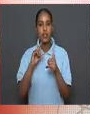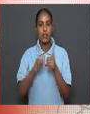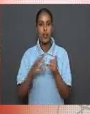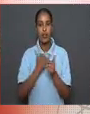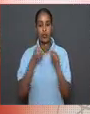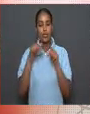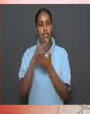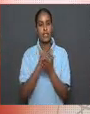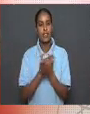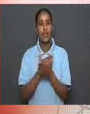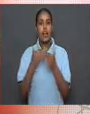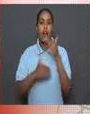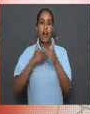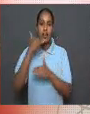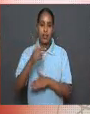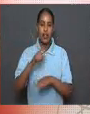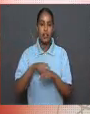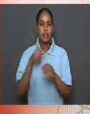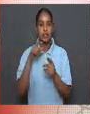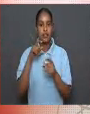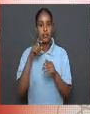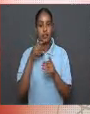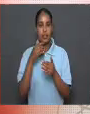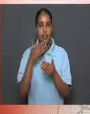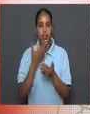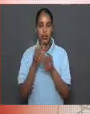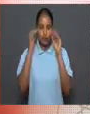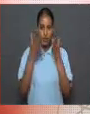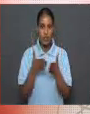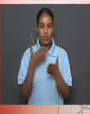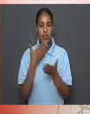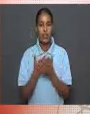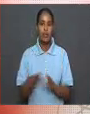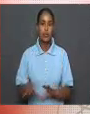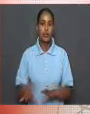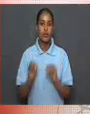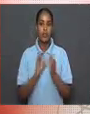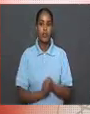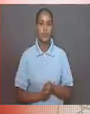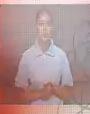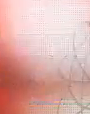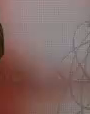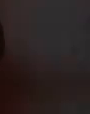the end of today's lesson. Until next time, thank you, teacher. Thank you, students.